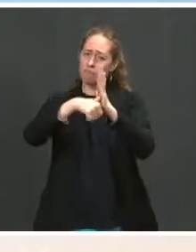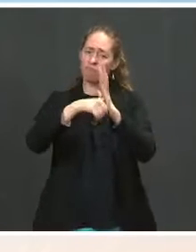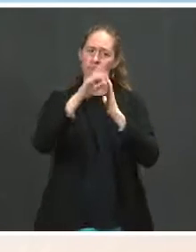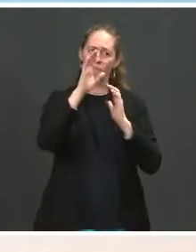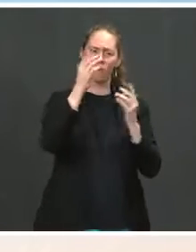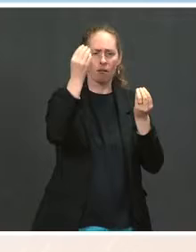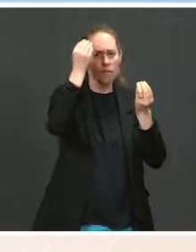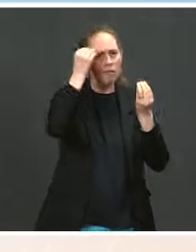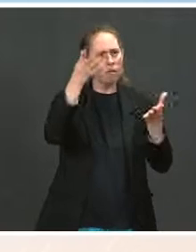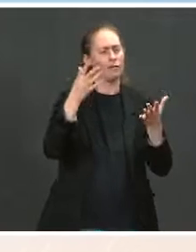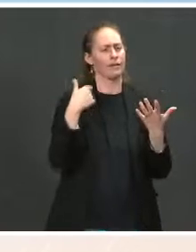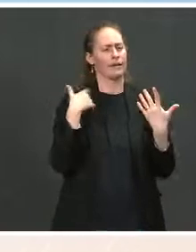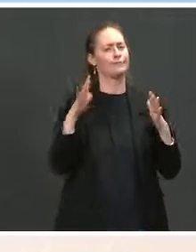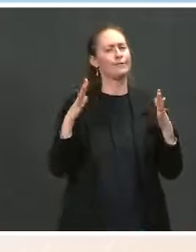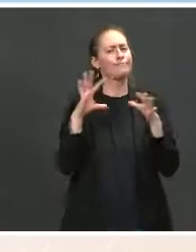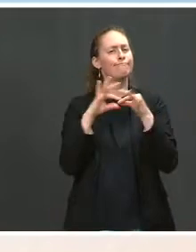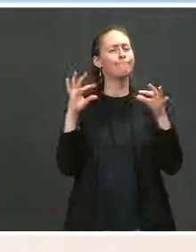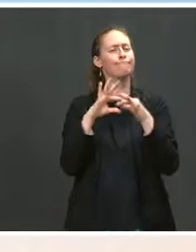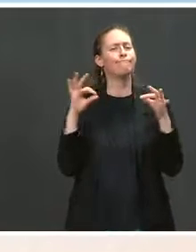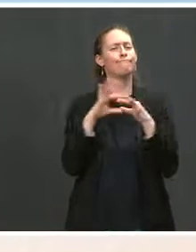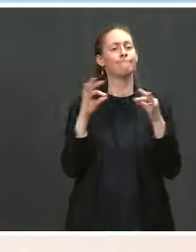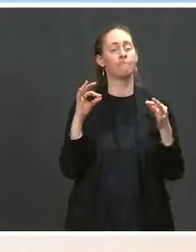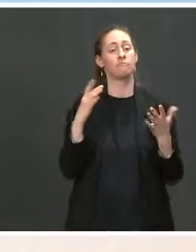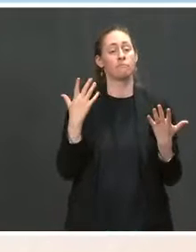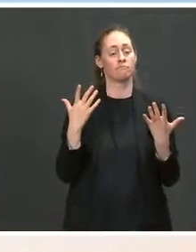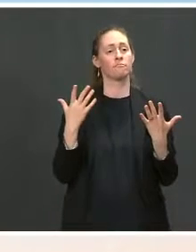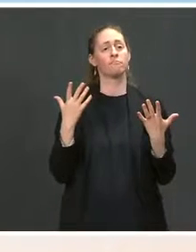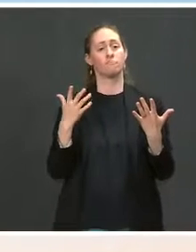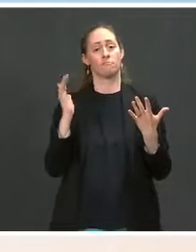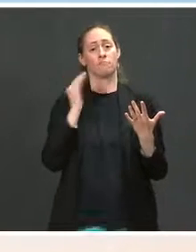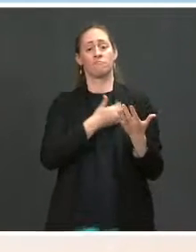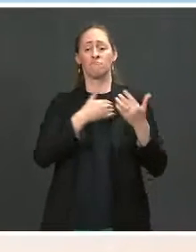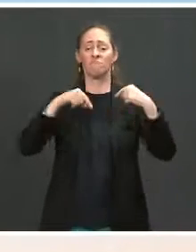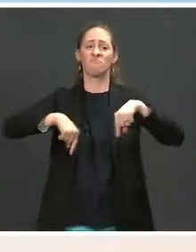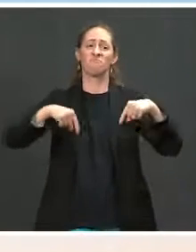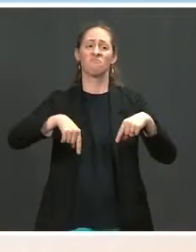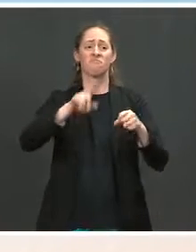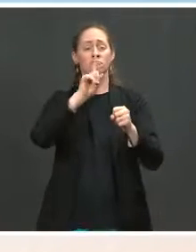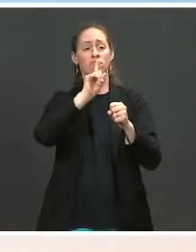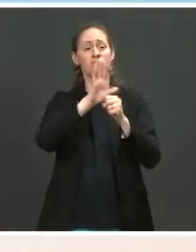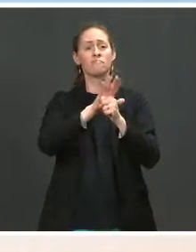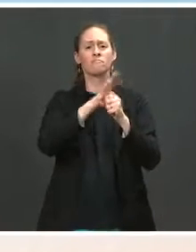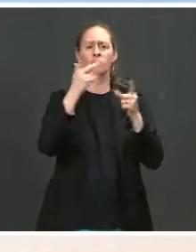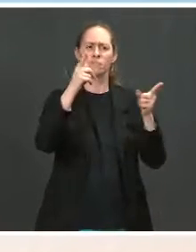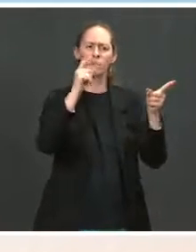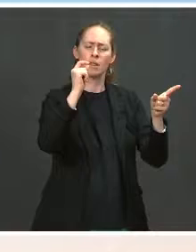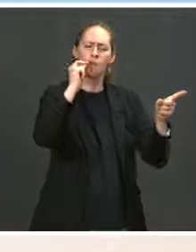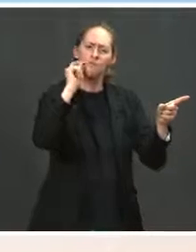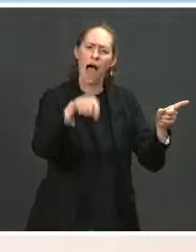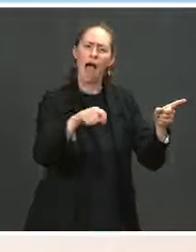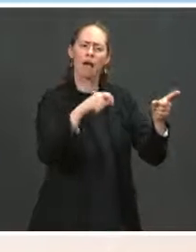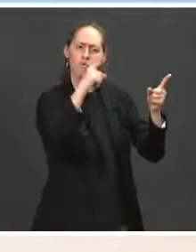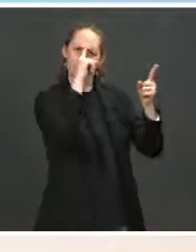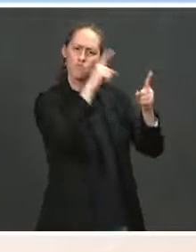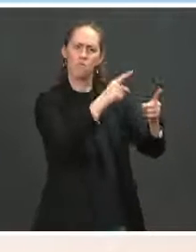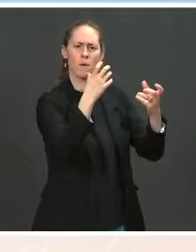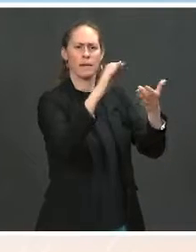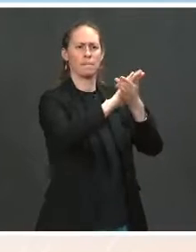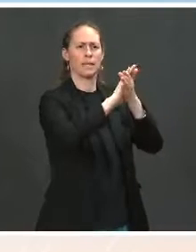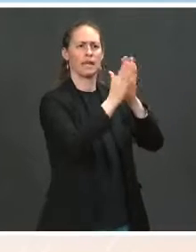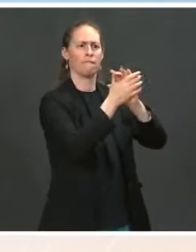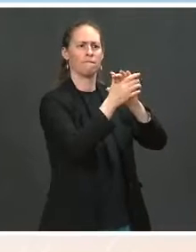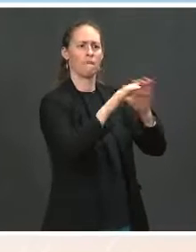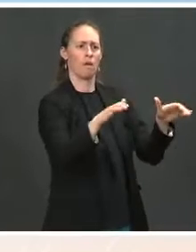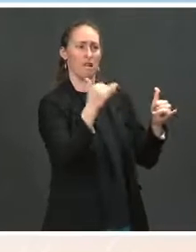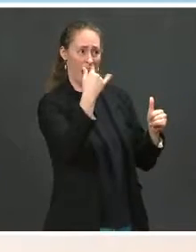say, our unwavering commitment to Ukraine's sovereignty and territorial integrity and concerns about what we see as aggressive behavior on